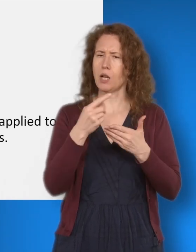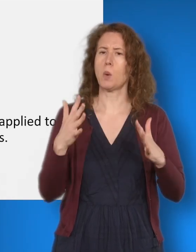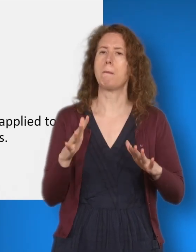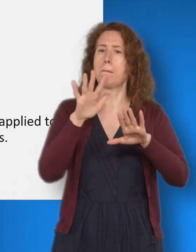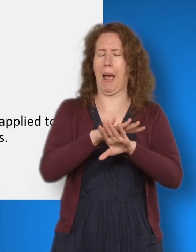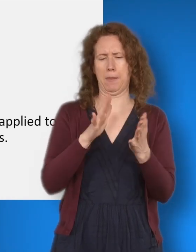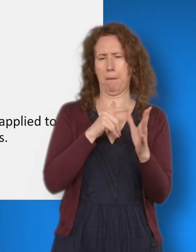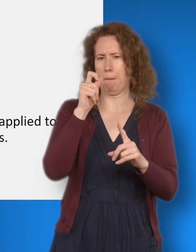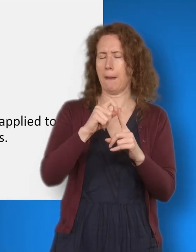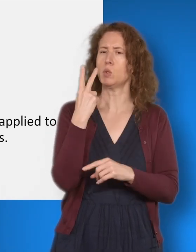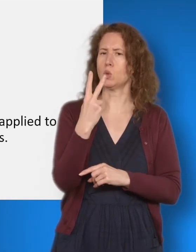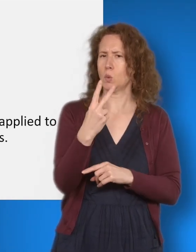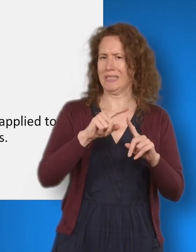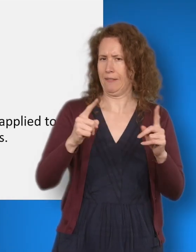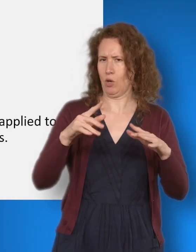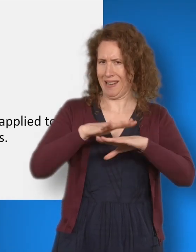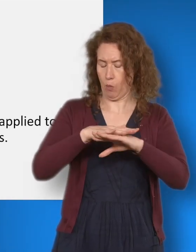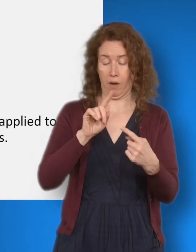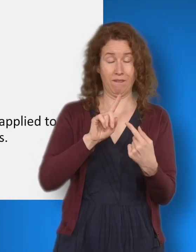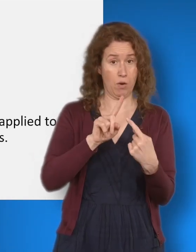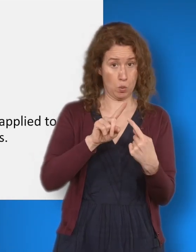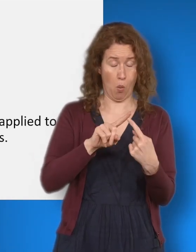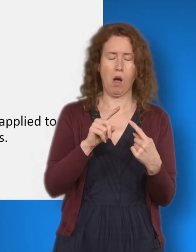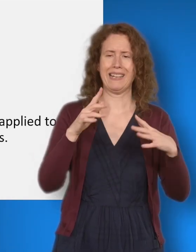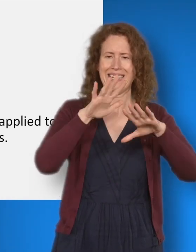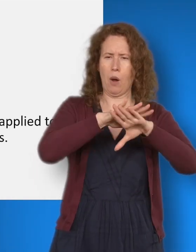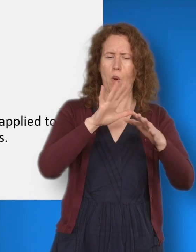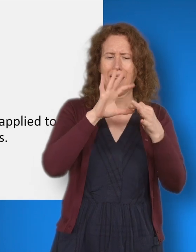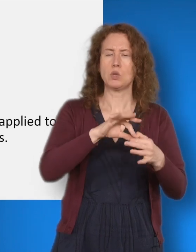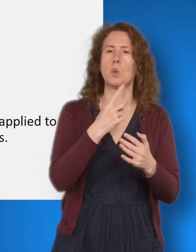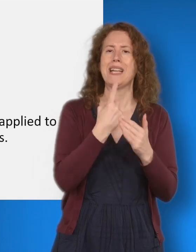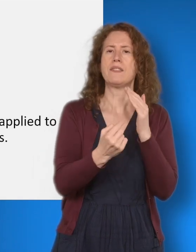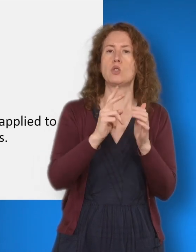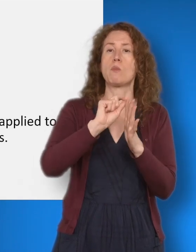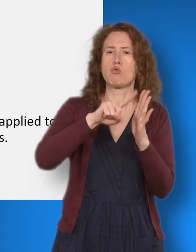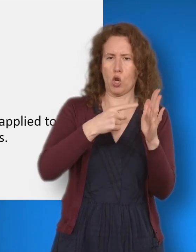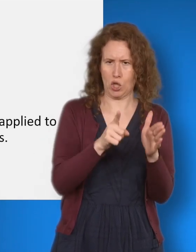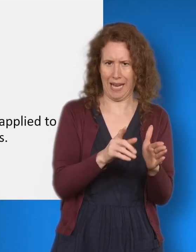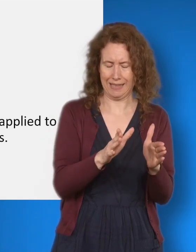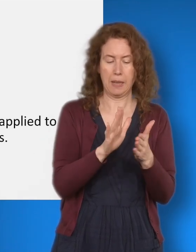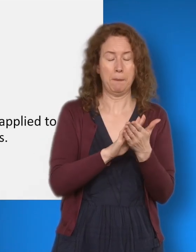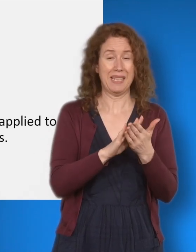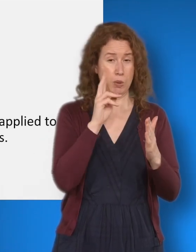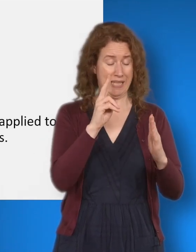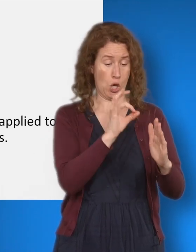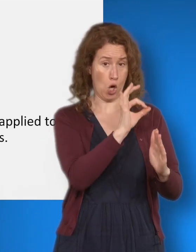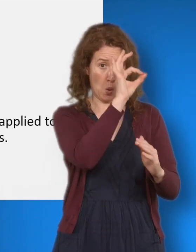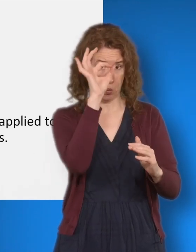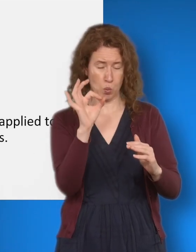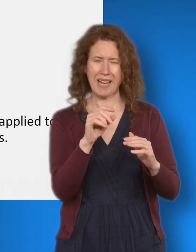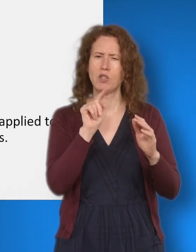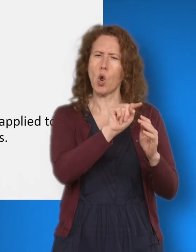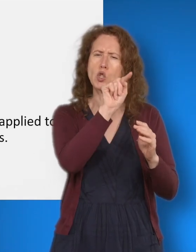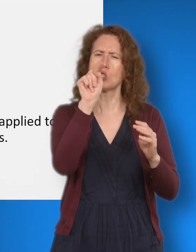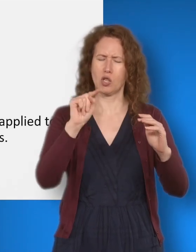The first network is an individual project network. So the nodes in the network, so the little